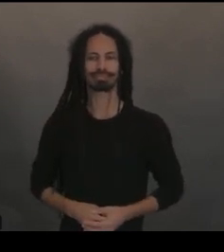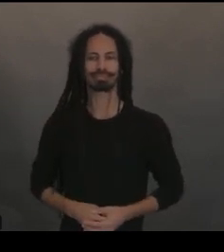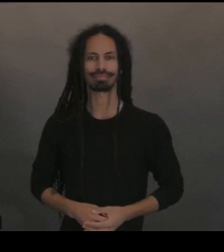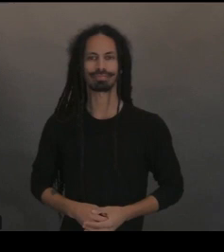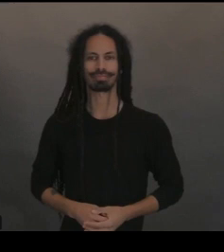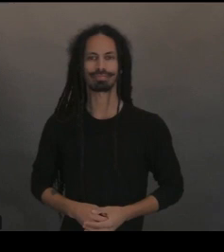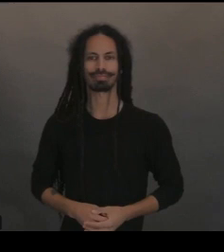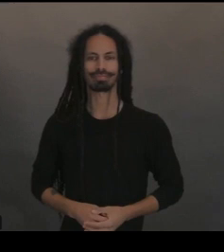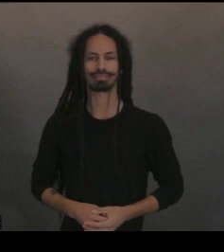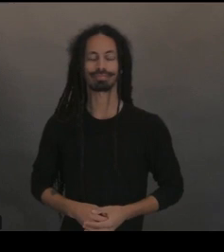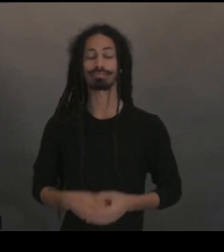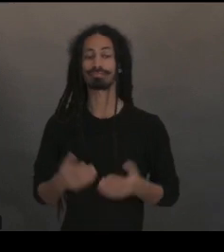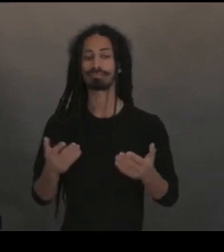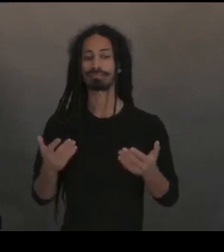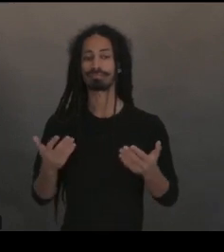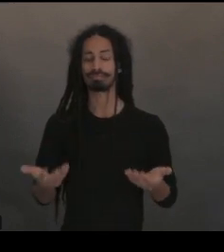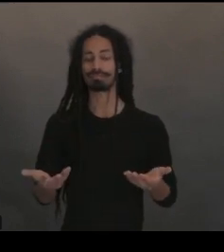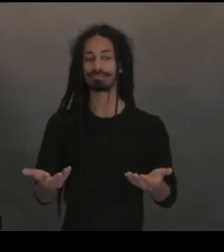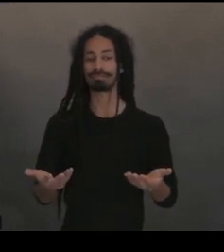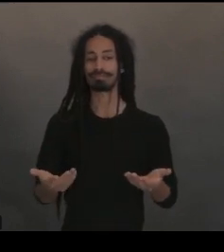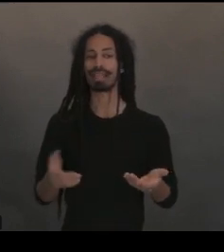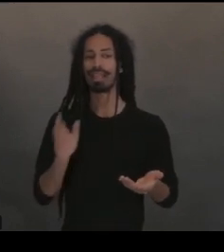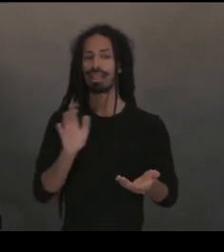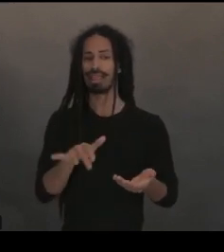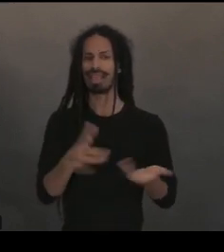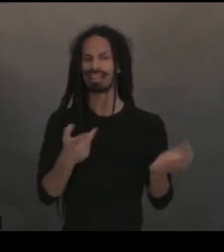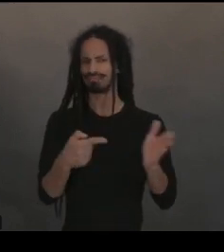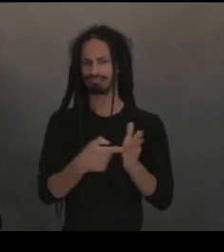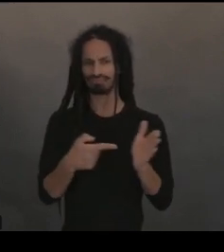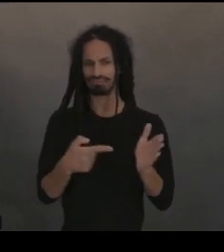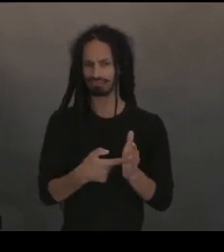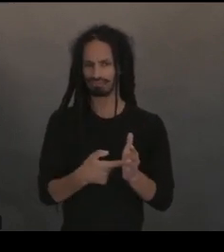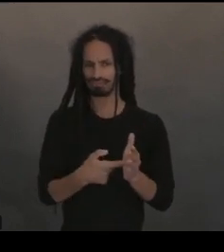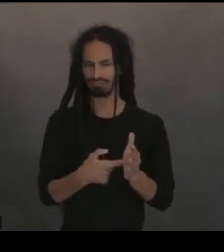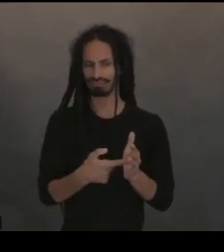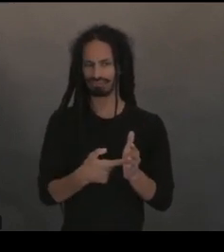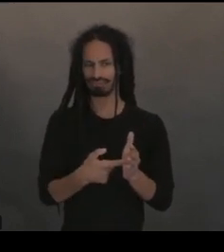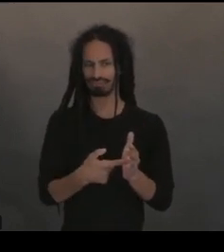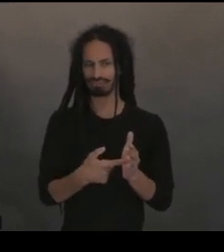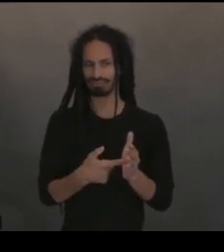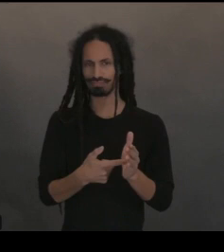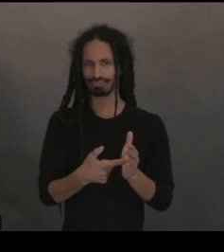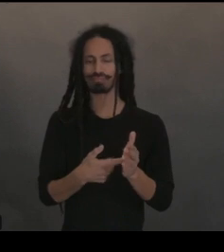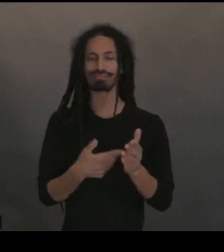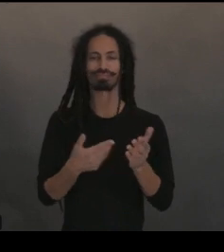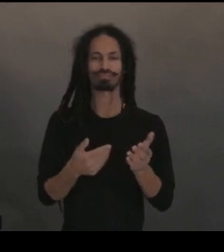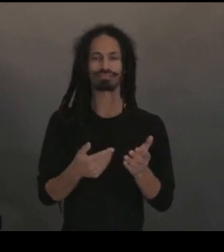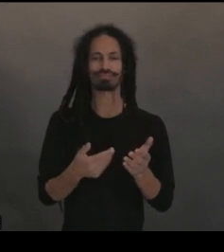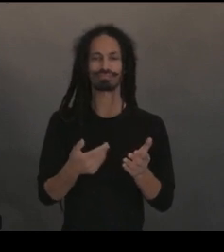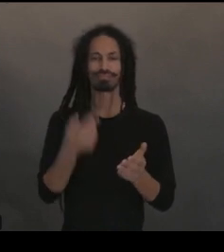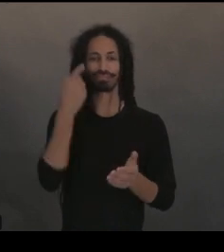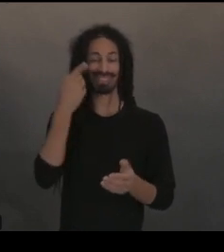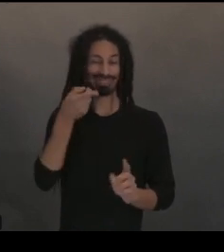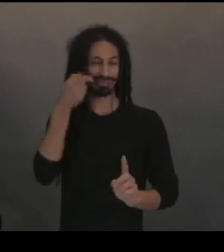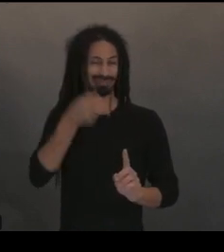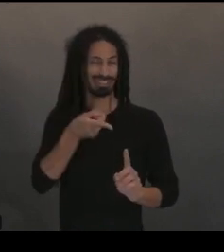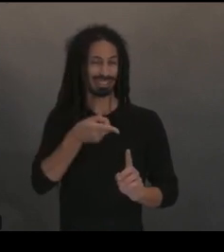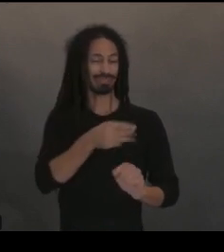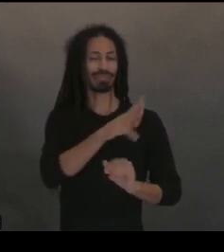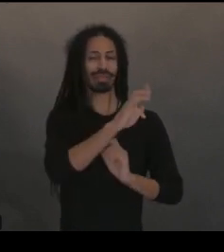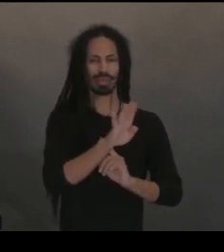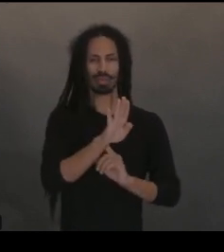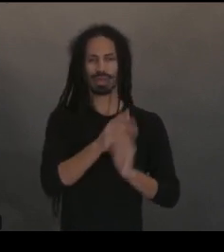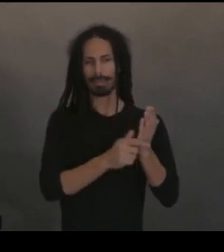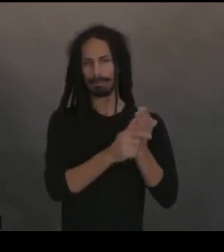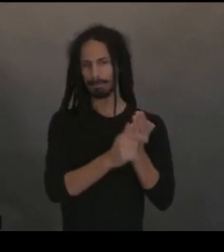So this is a reference example for a web article, and you could follow the